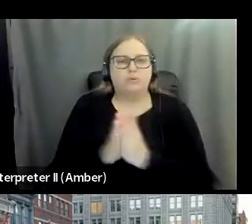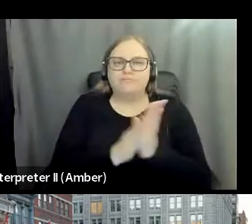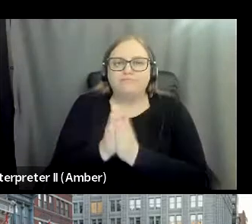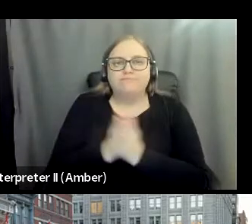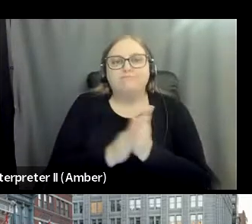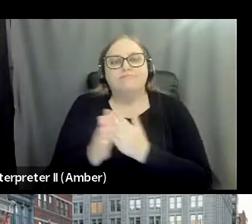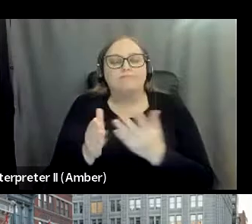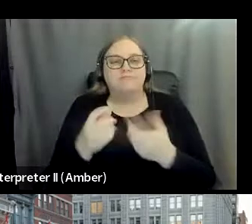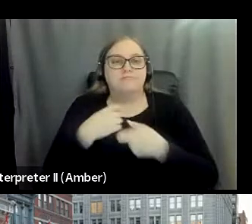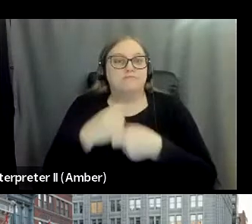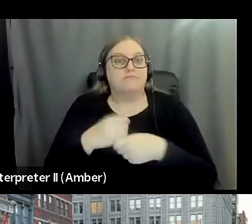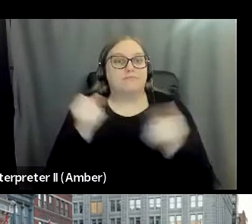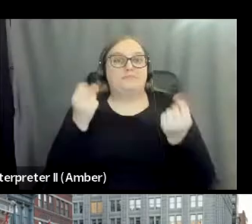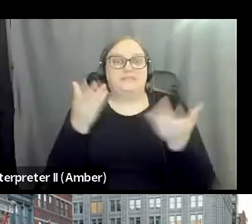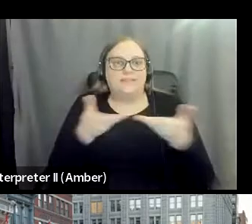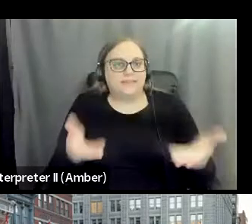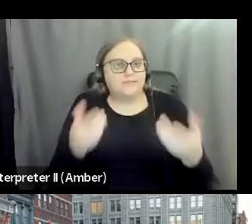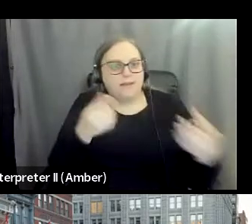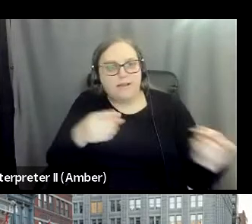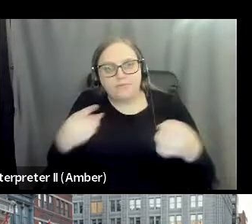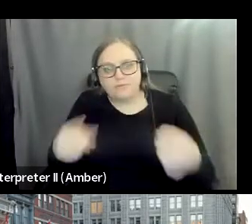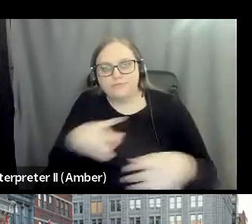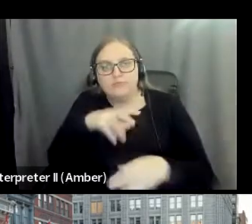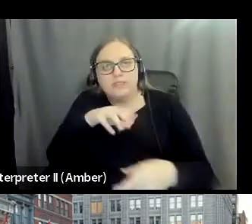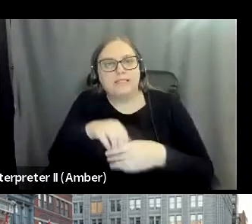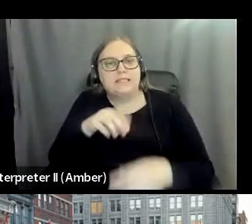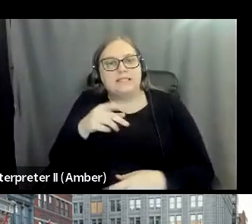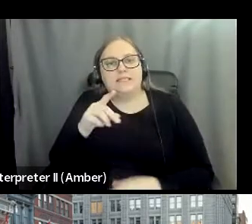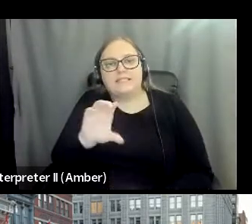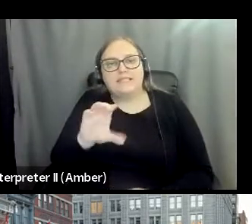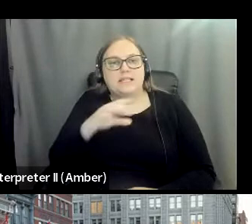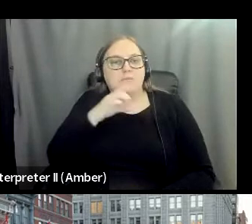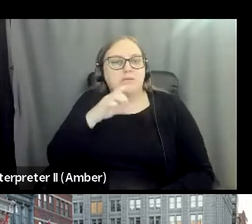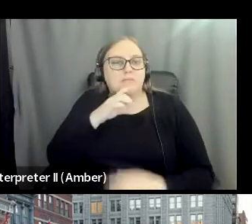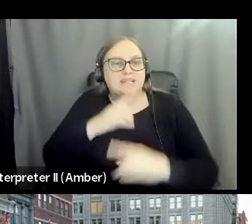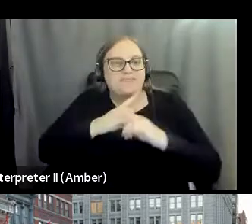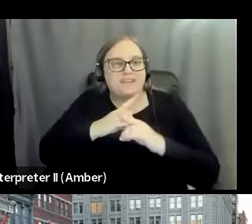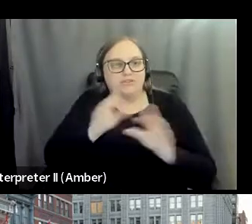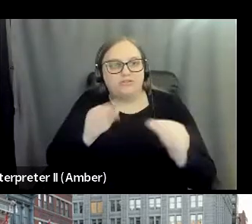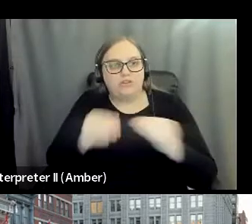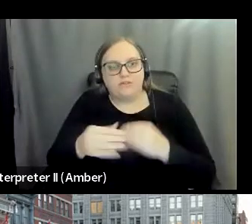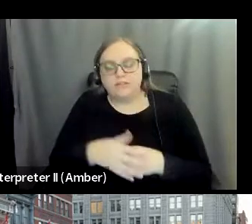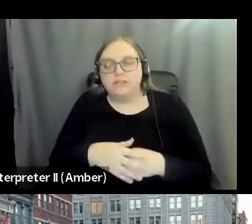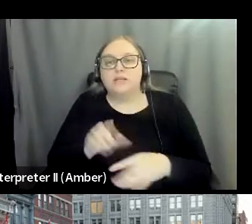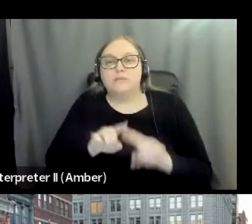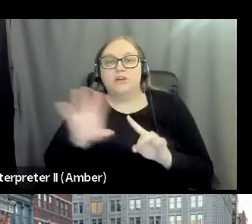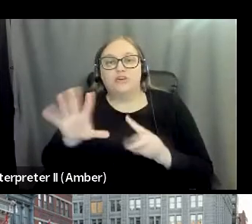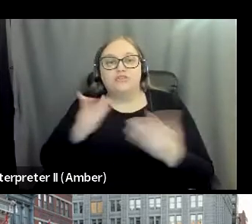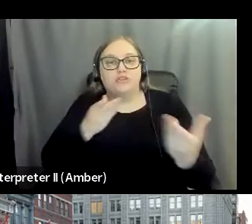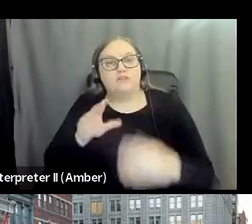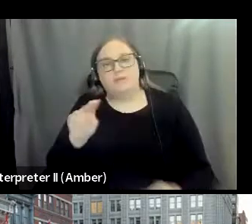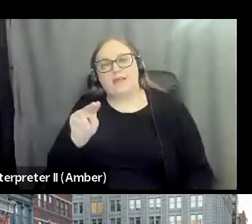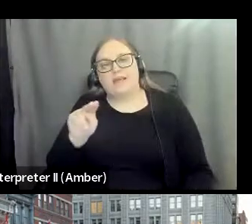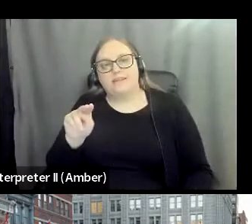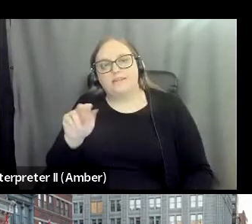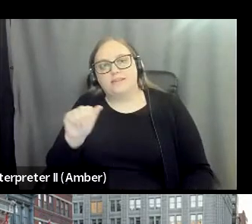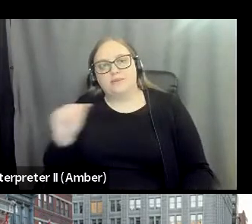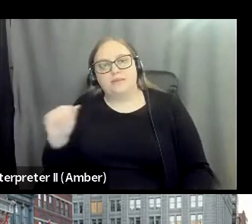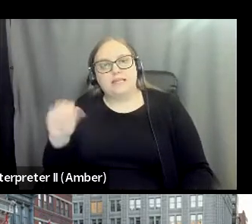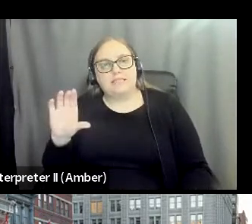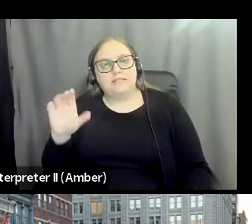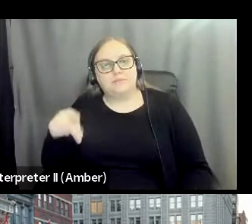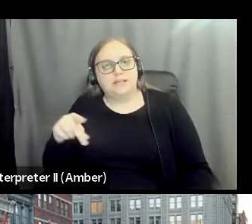tenure at the DC Public Defender Service, but also her experience from the NAACP Legal Defense